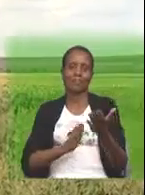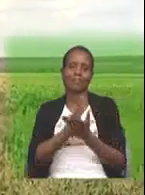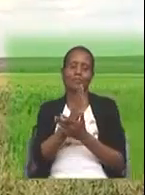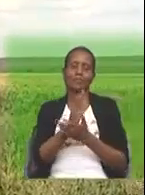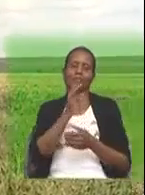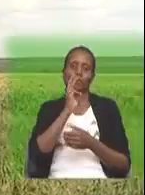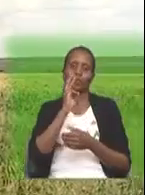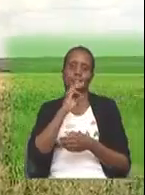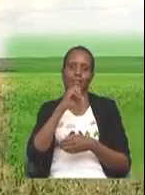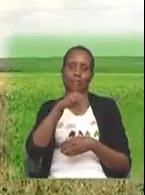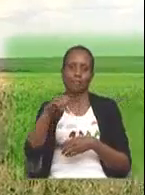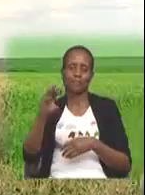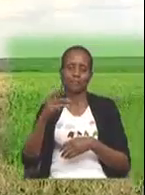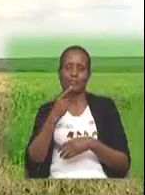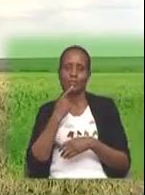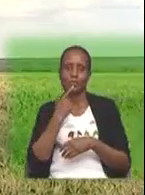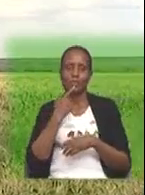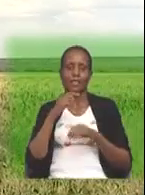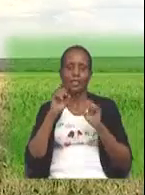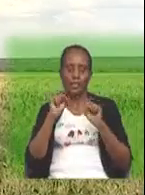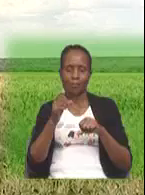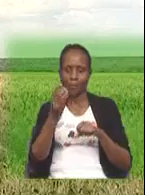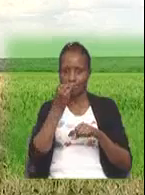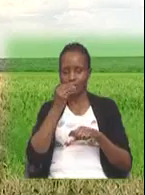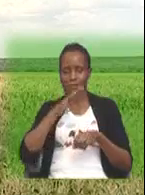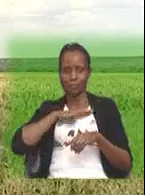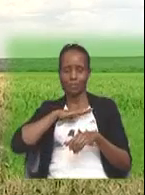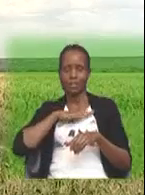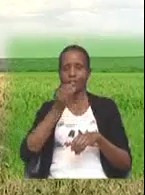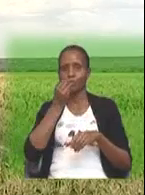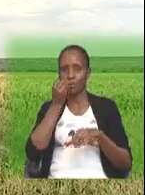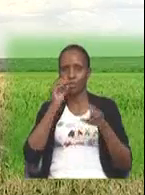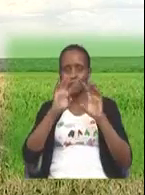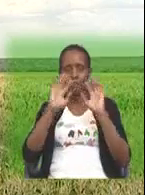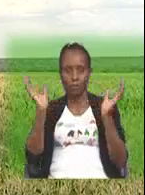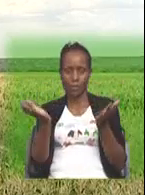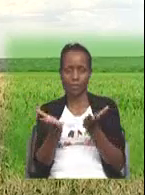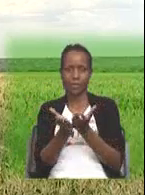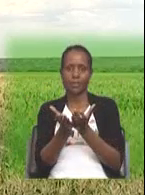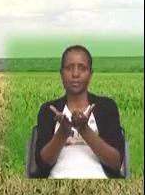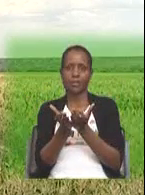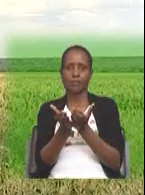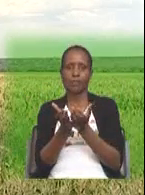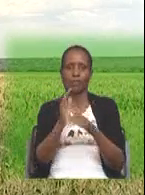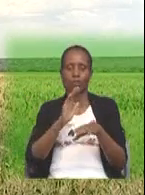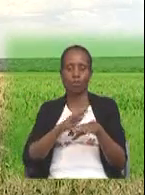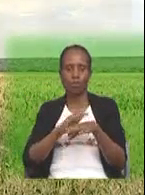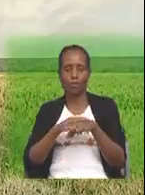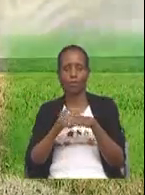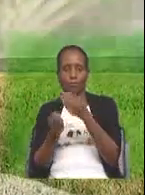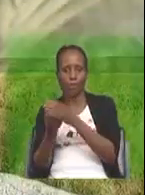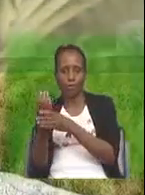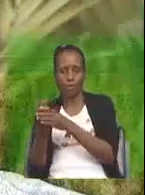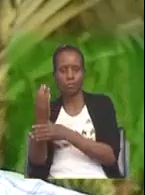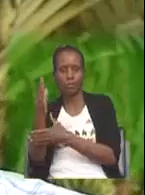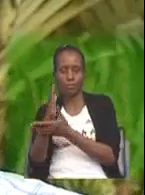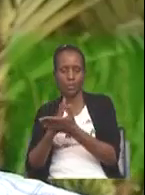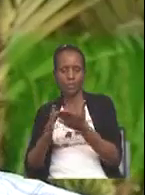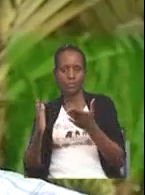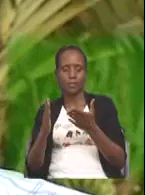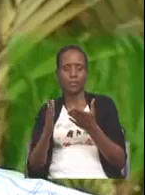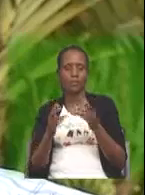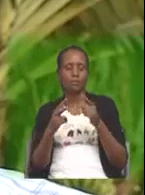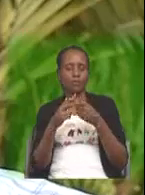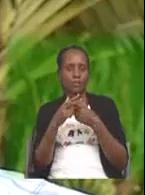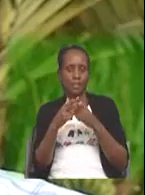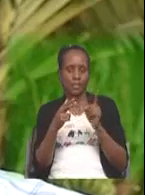Through irrigation, Turkana can be food sufficient and feed the world. On production part,